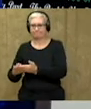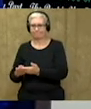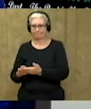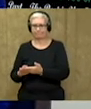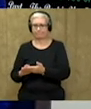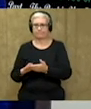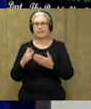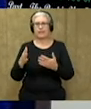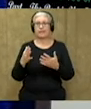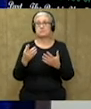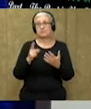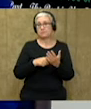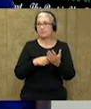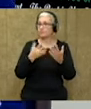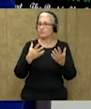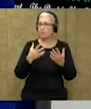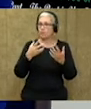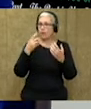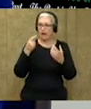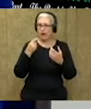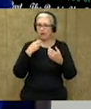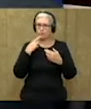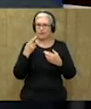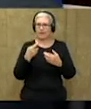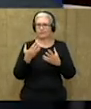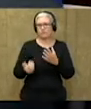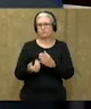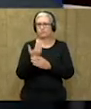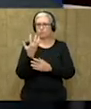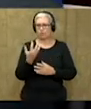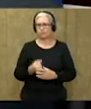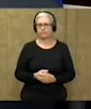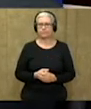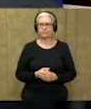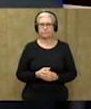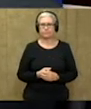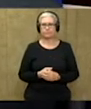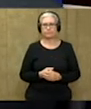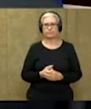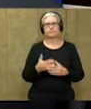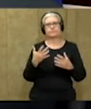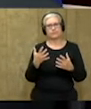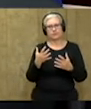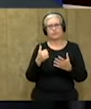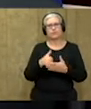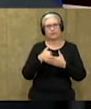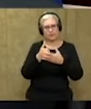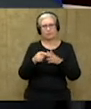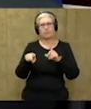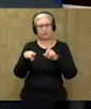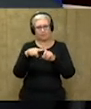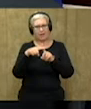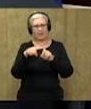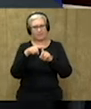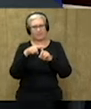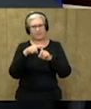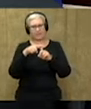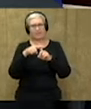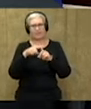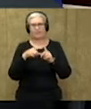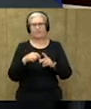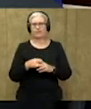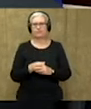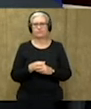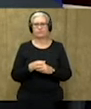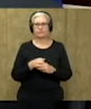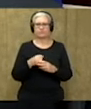grow from conflict. Now, of course, we would like to have a positive reaction to resolving conflict. Now that we